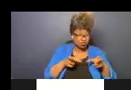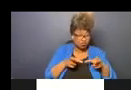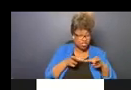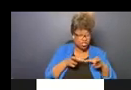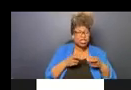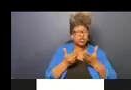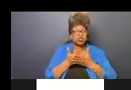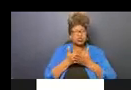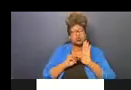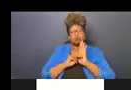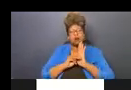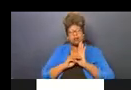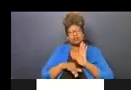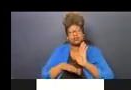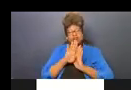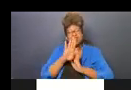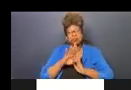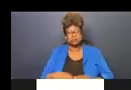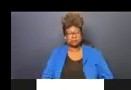been developed.